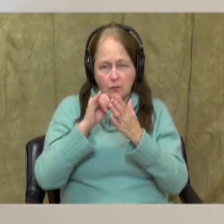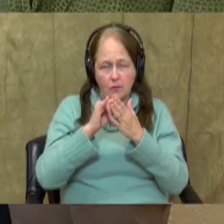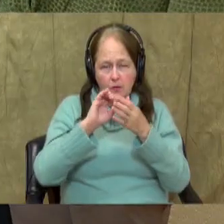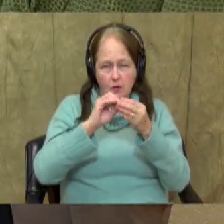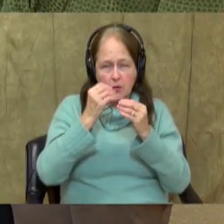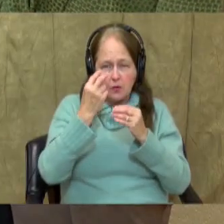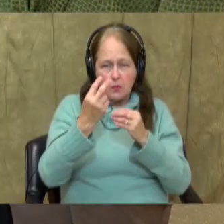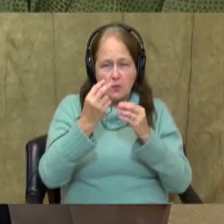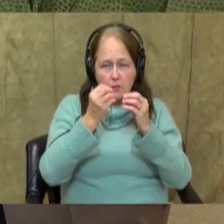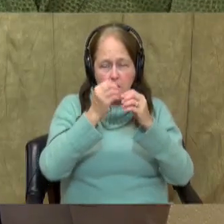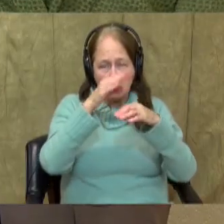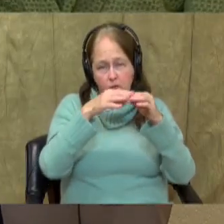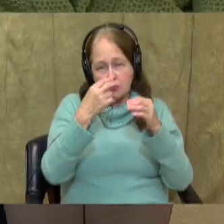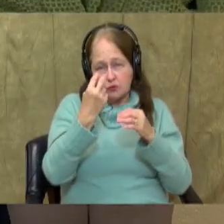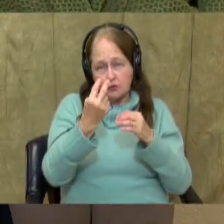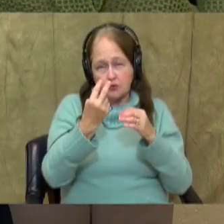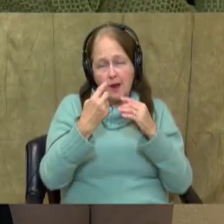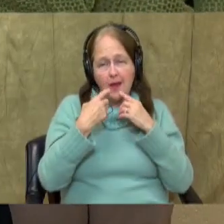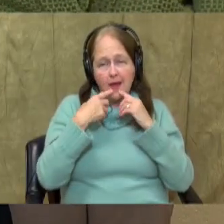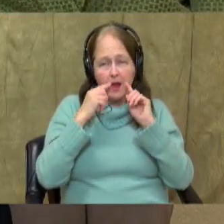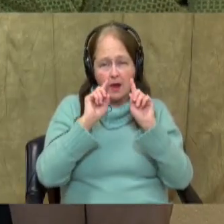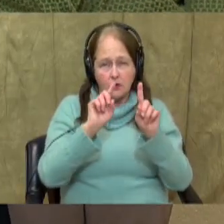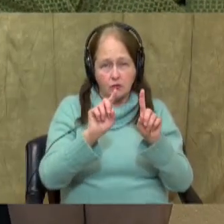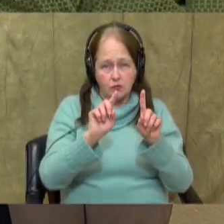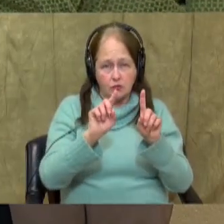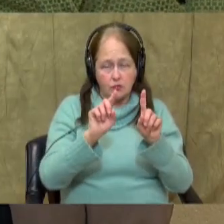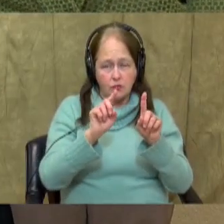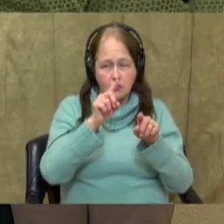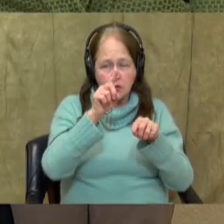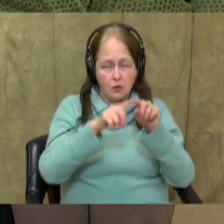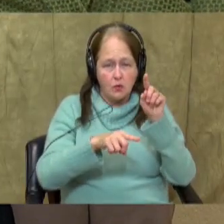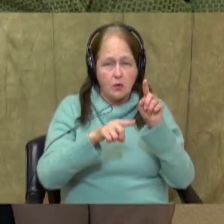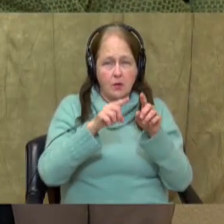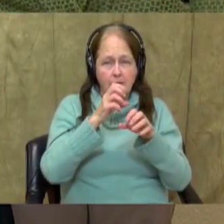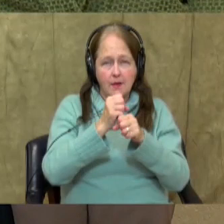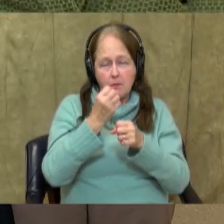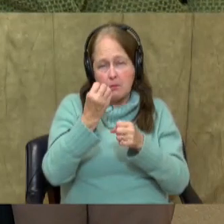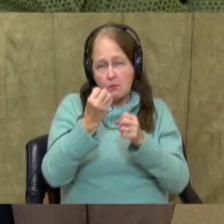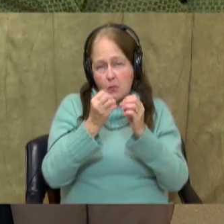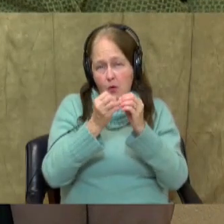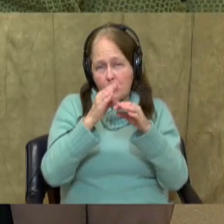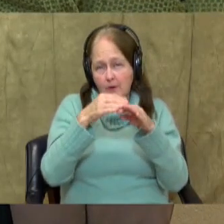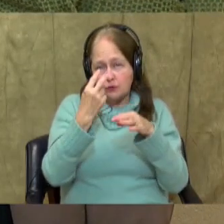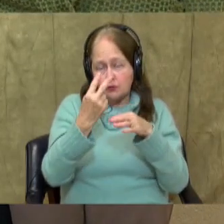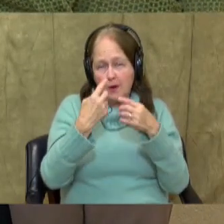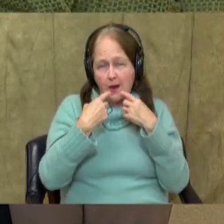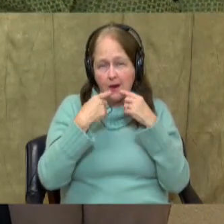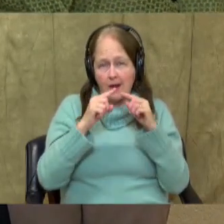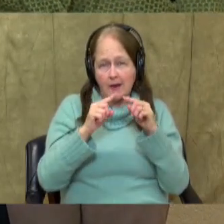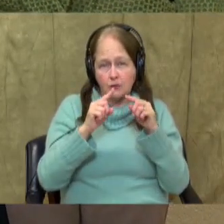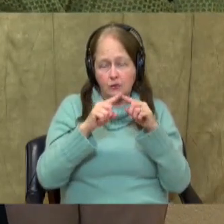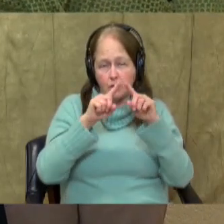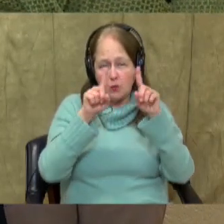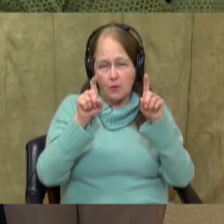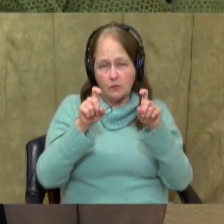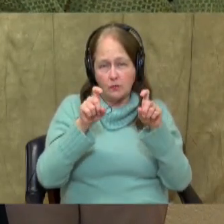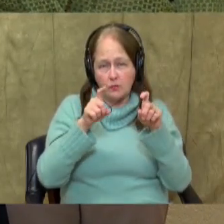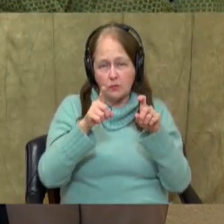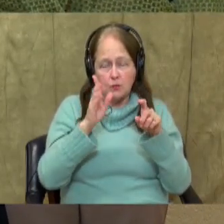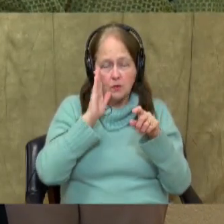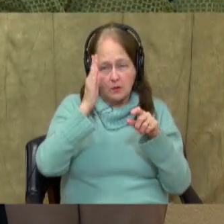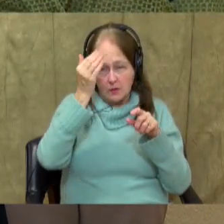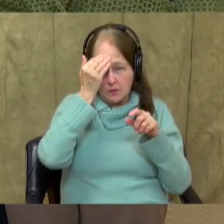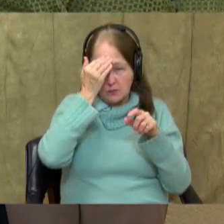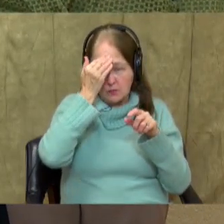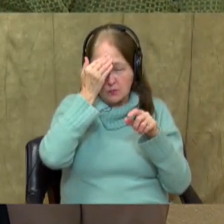number 2, are there more than 2 answers? If you cannot get more than 2 answers to the question, then you